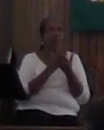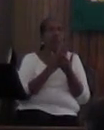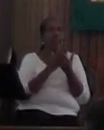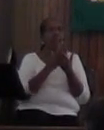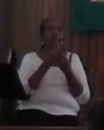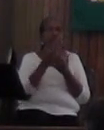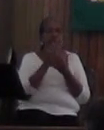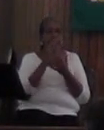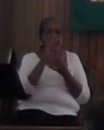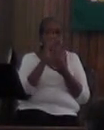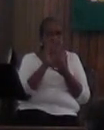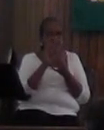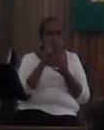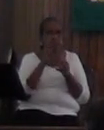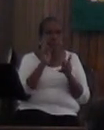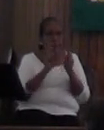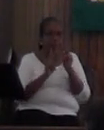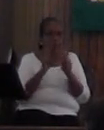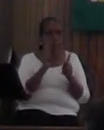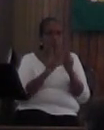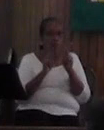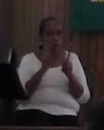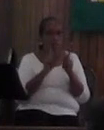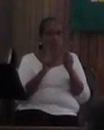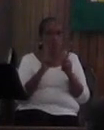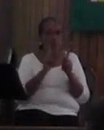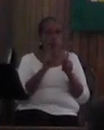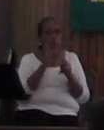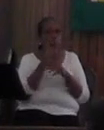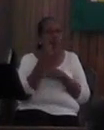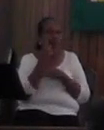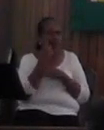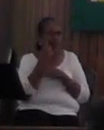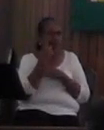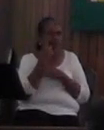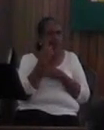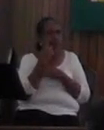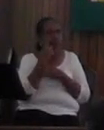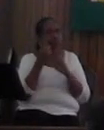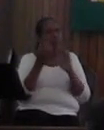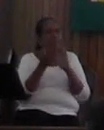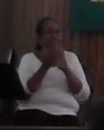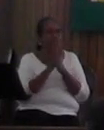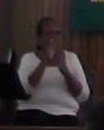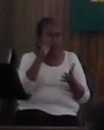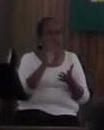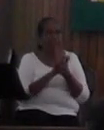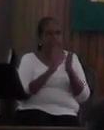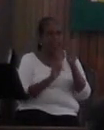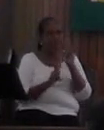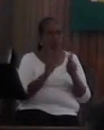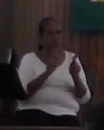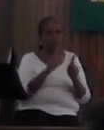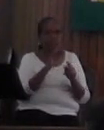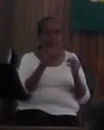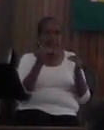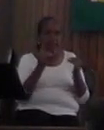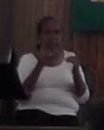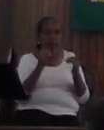who had come to believe in Jesus Christ, but who were now facing